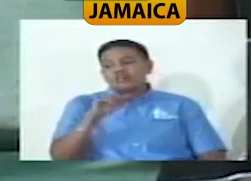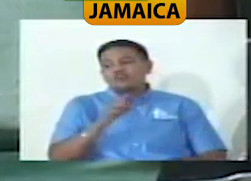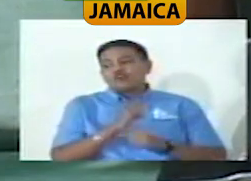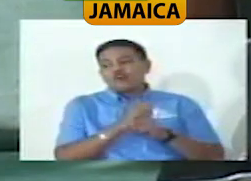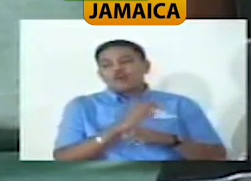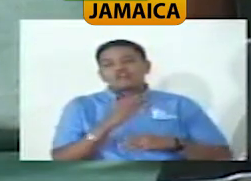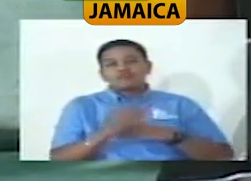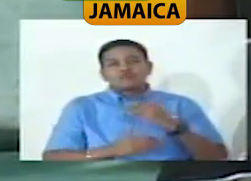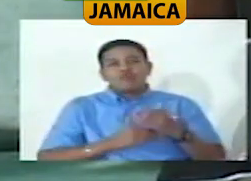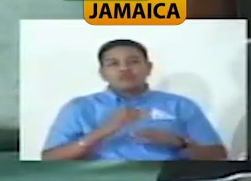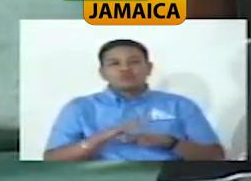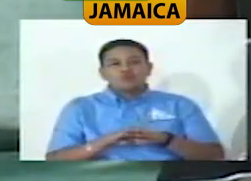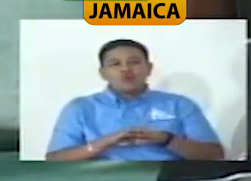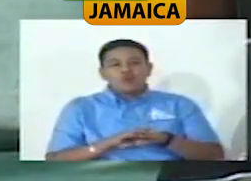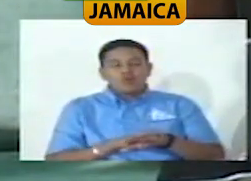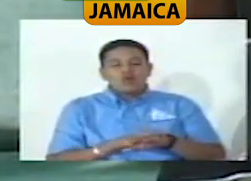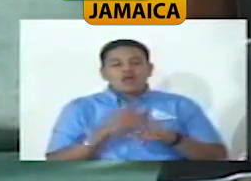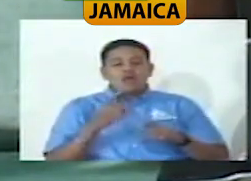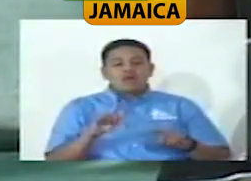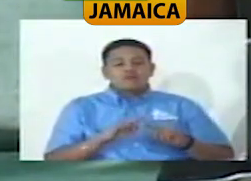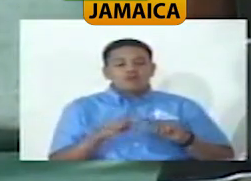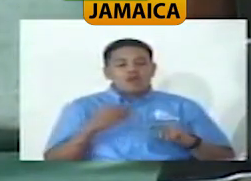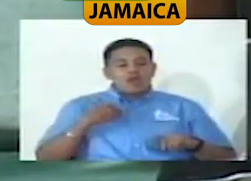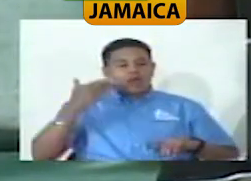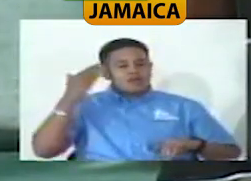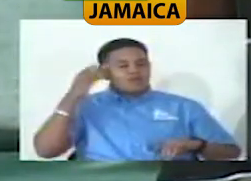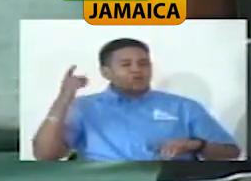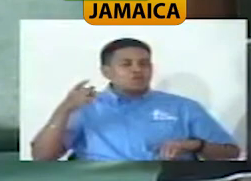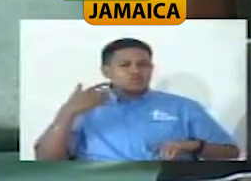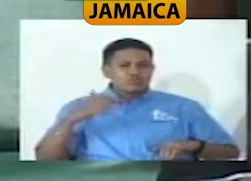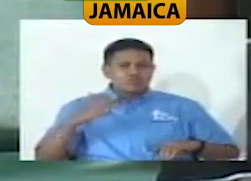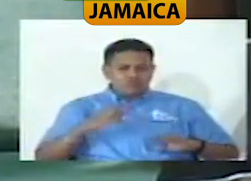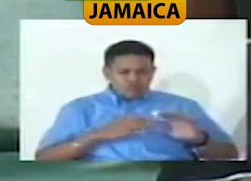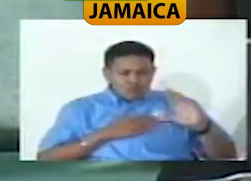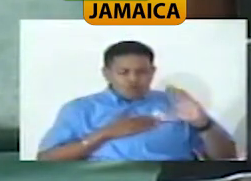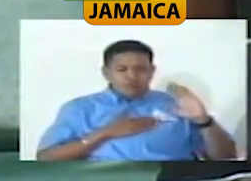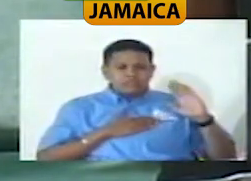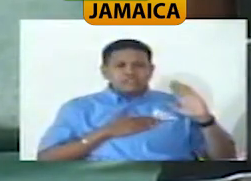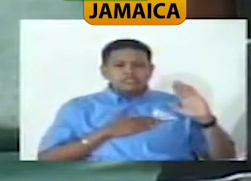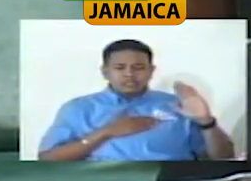process. But I know that she was extremely committed to